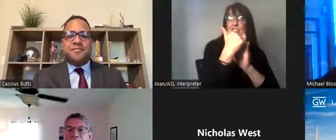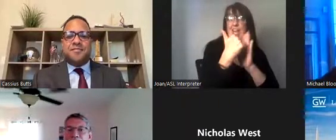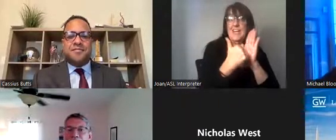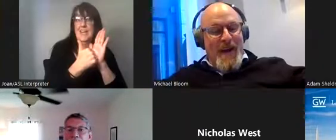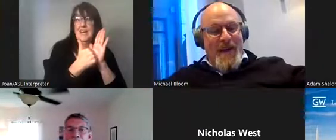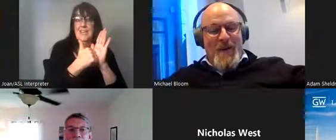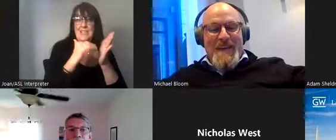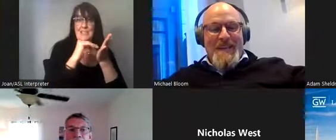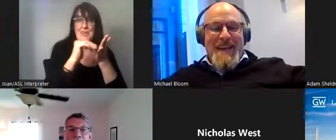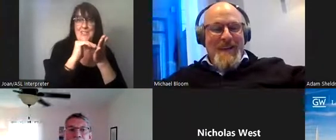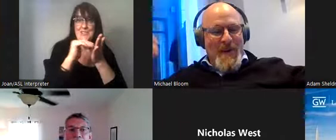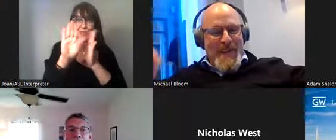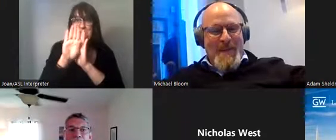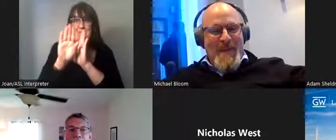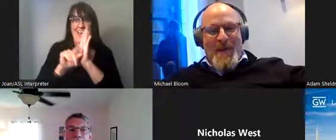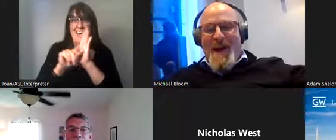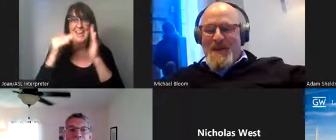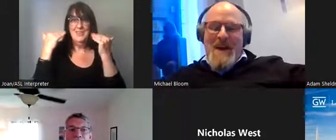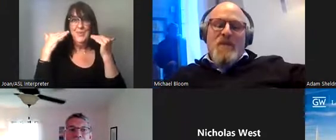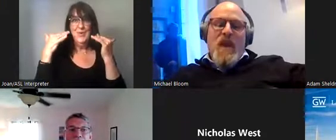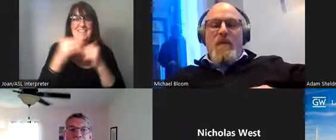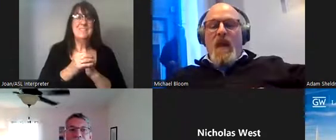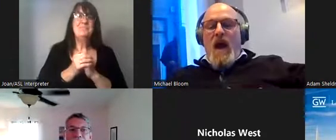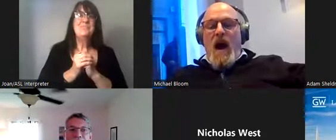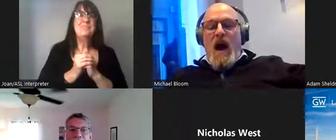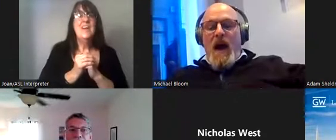the potential background noise and the interesting background.